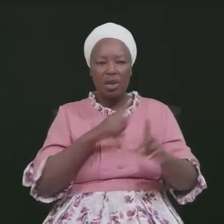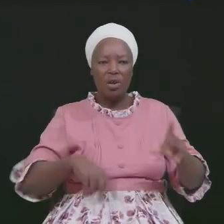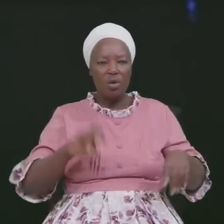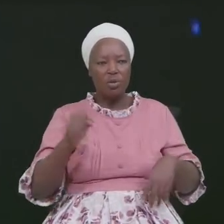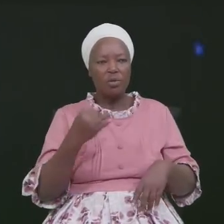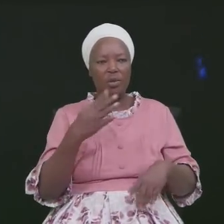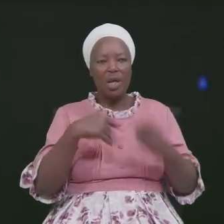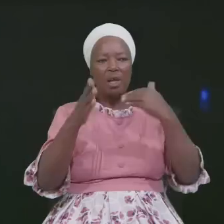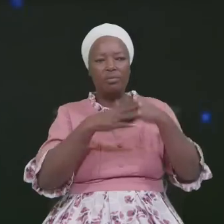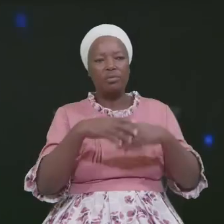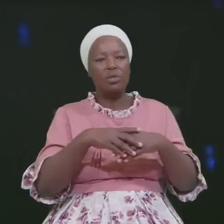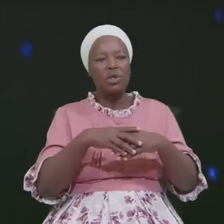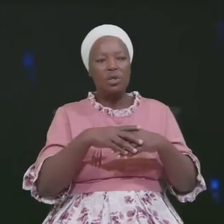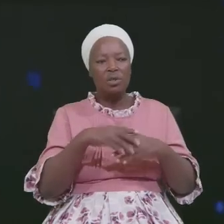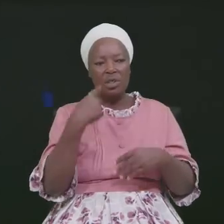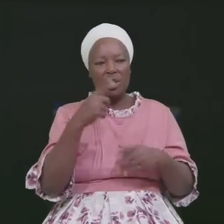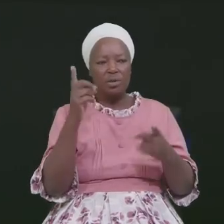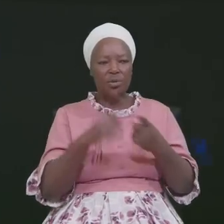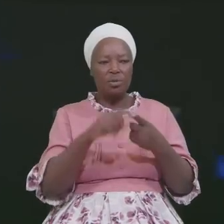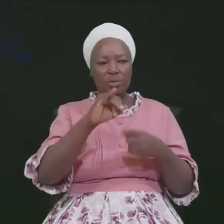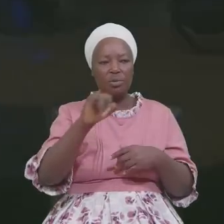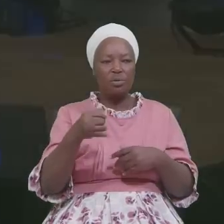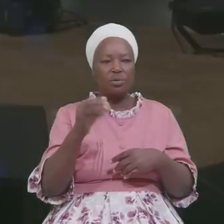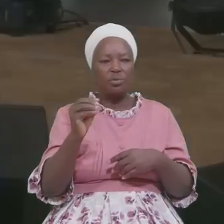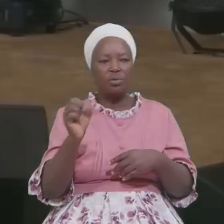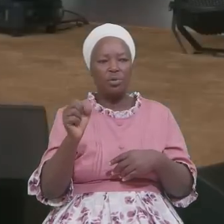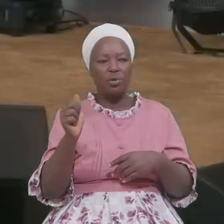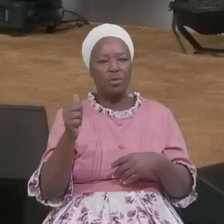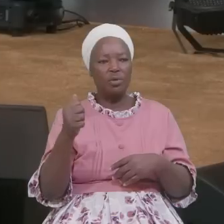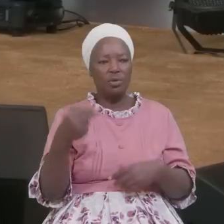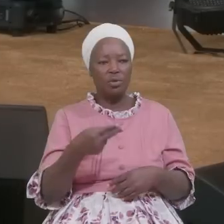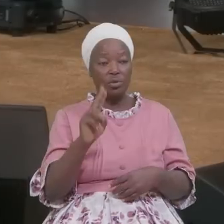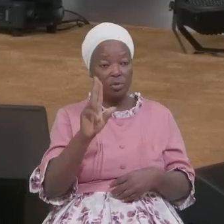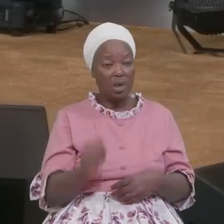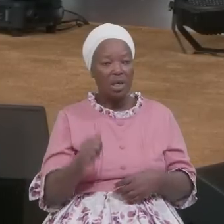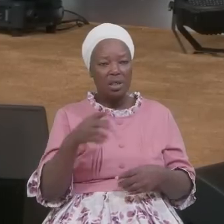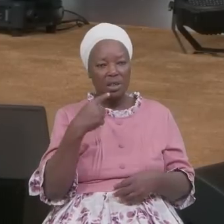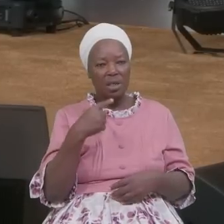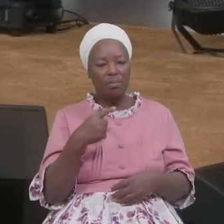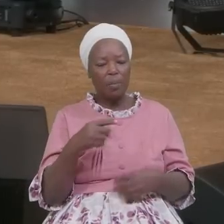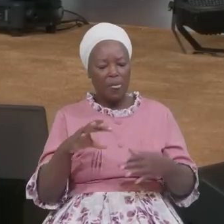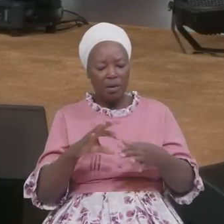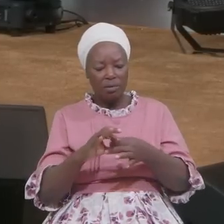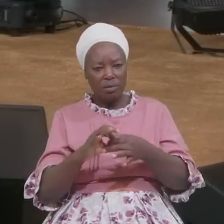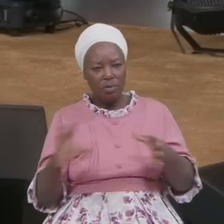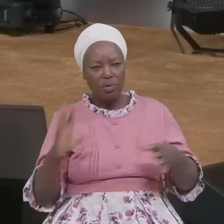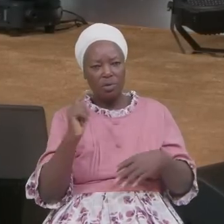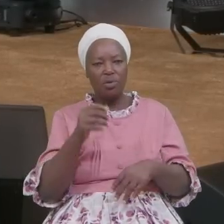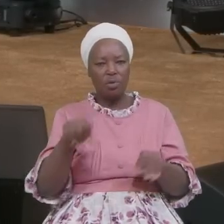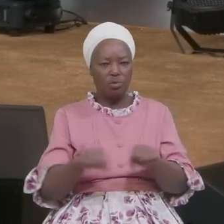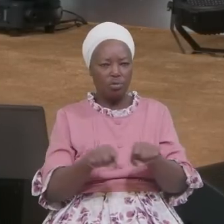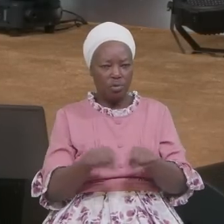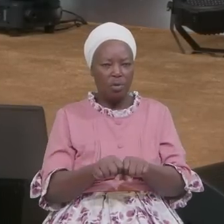host said unto Joshua, loose thy shoe from